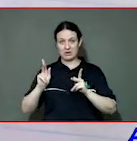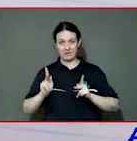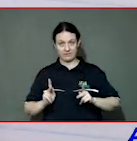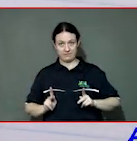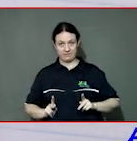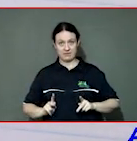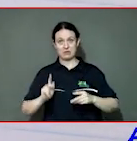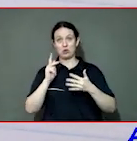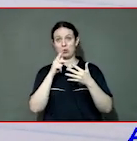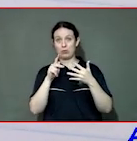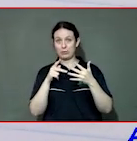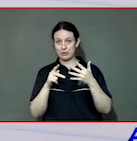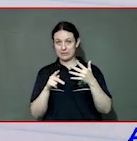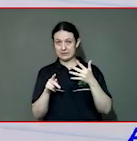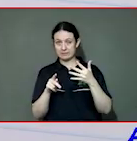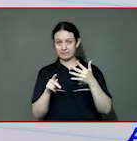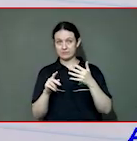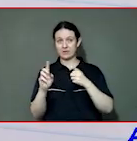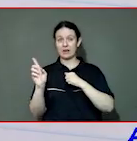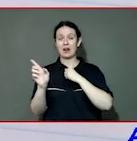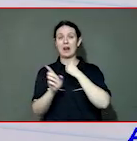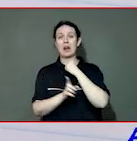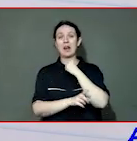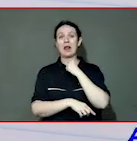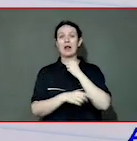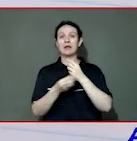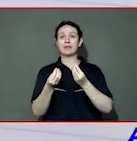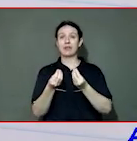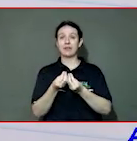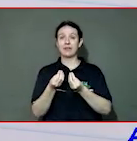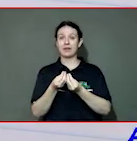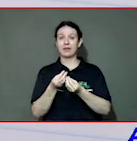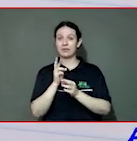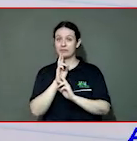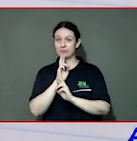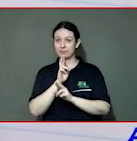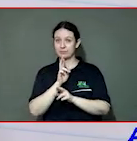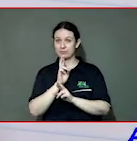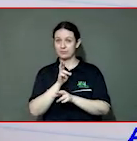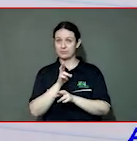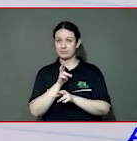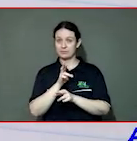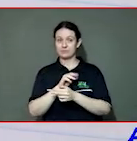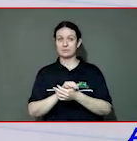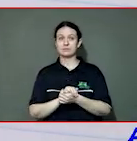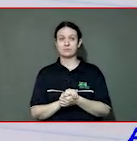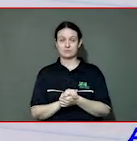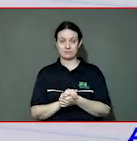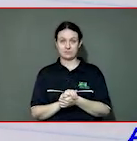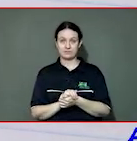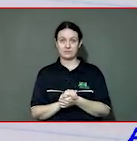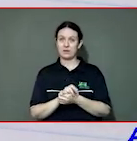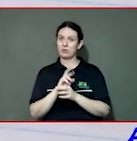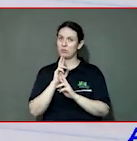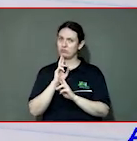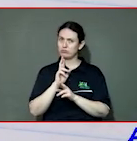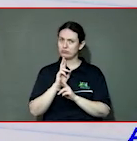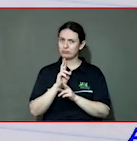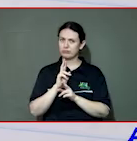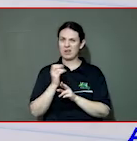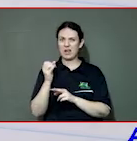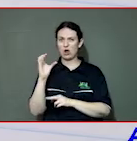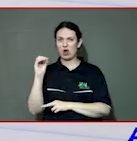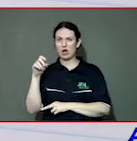properties. And the last one will be the reactions. These reactions,